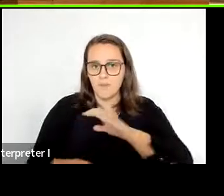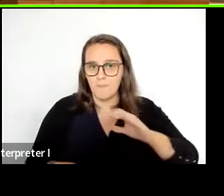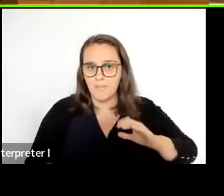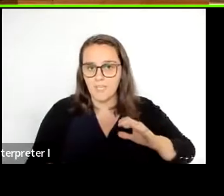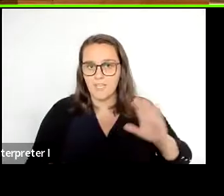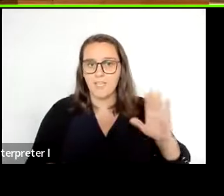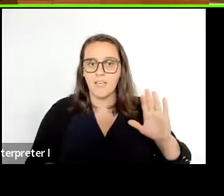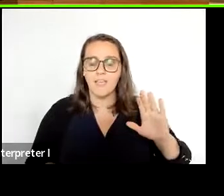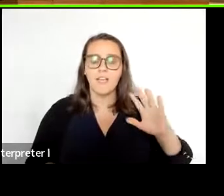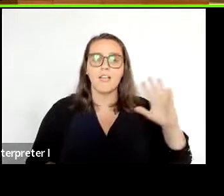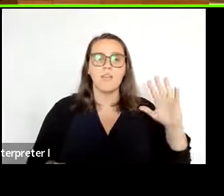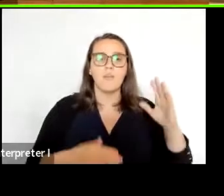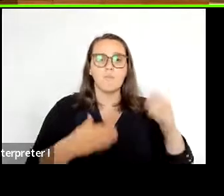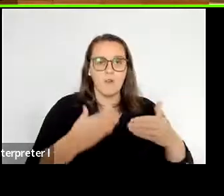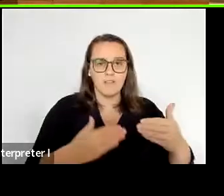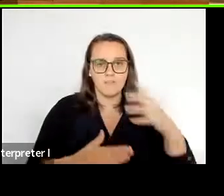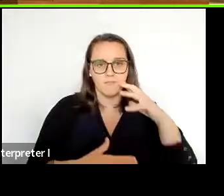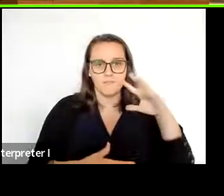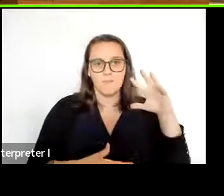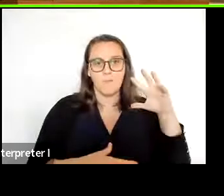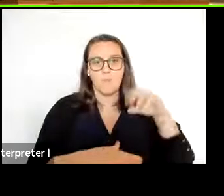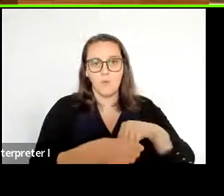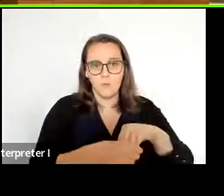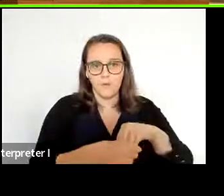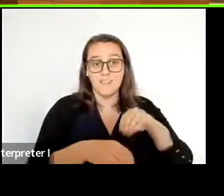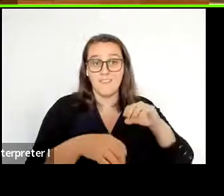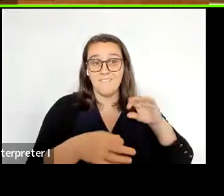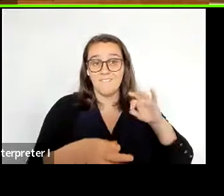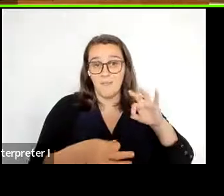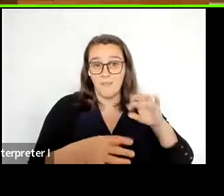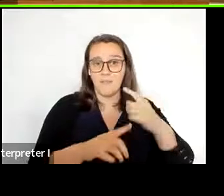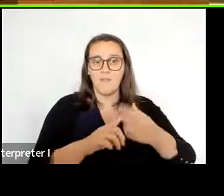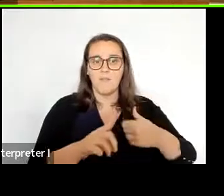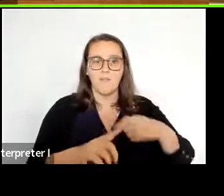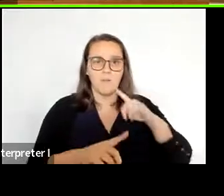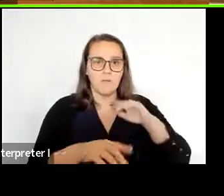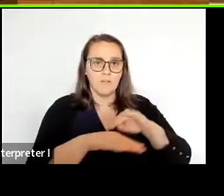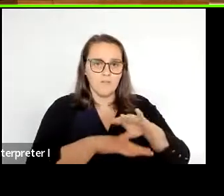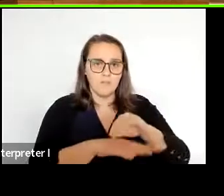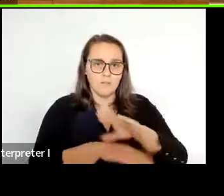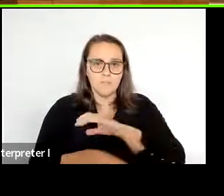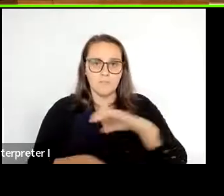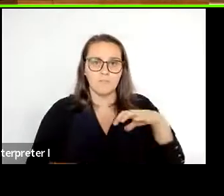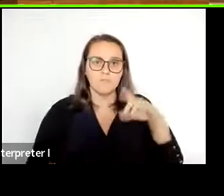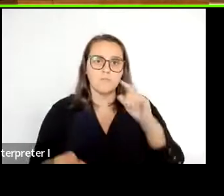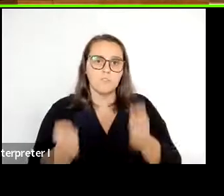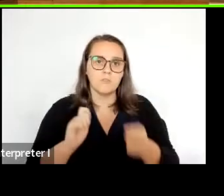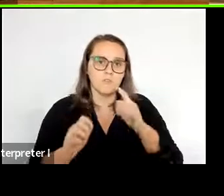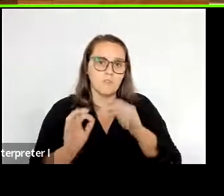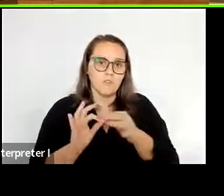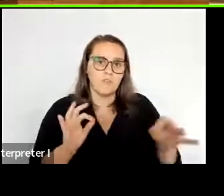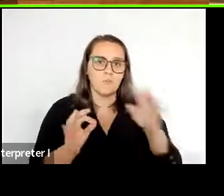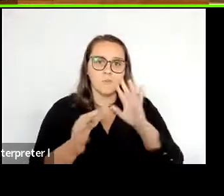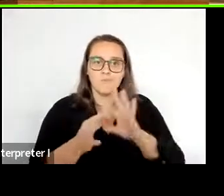process that incorporates feedback from an advisory committee. And there's also a change in the language with regard to the